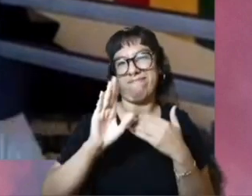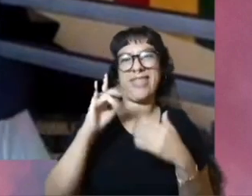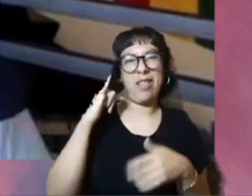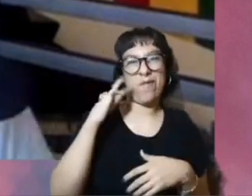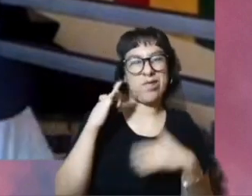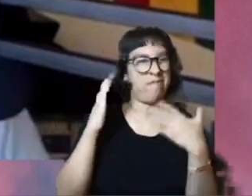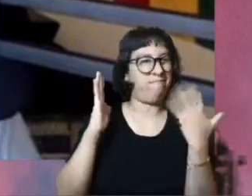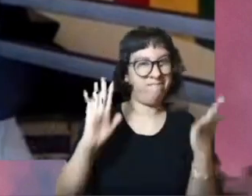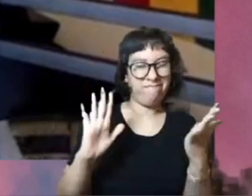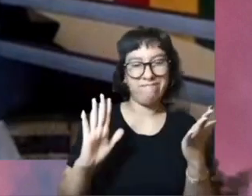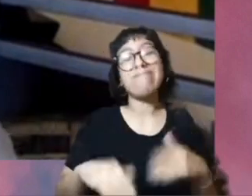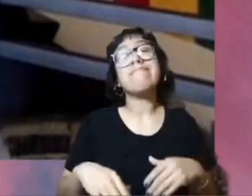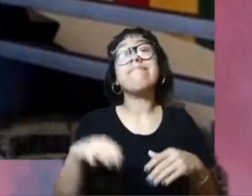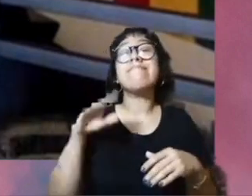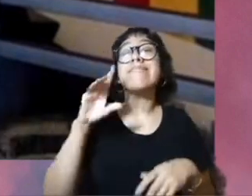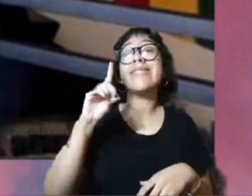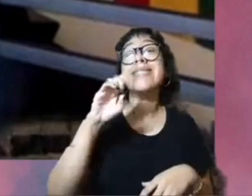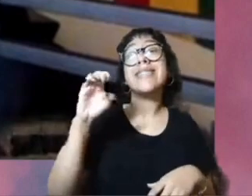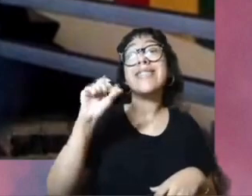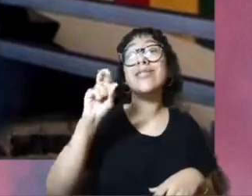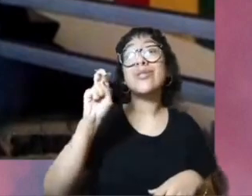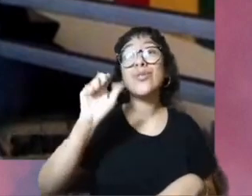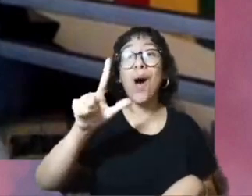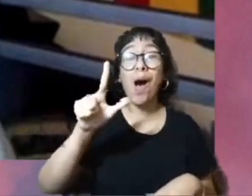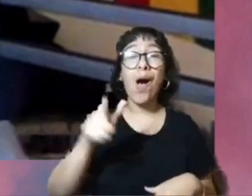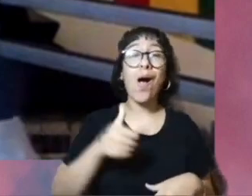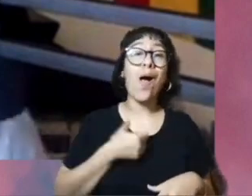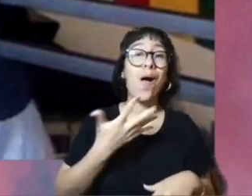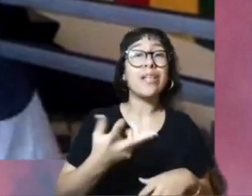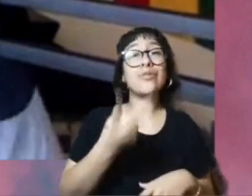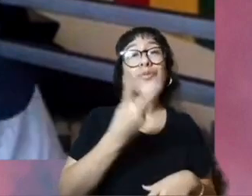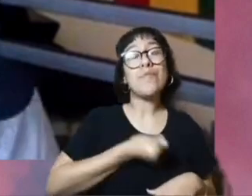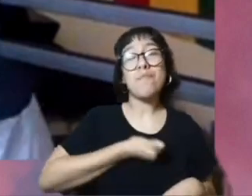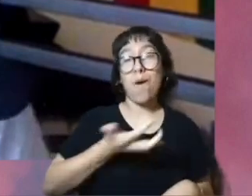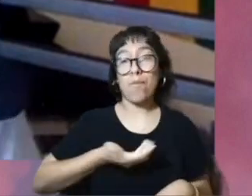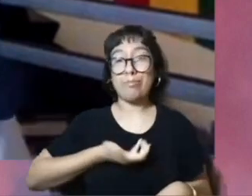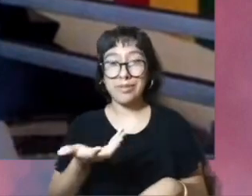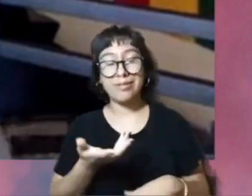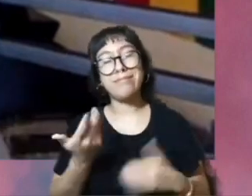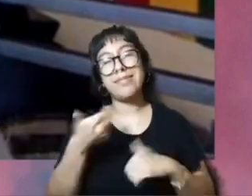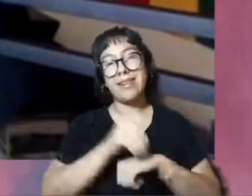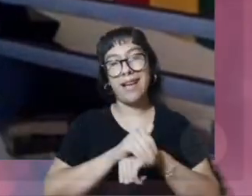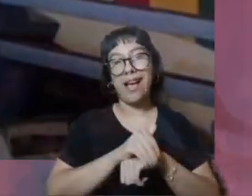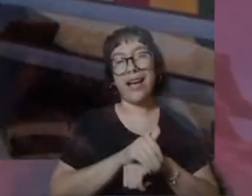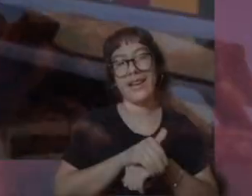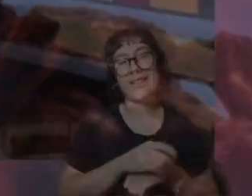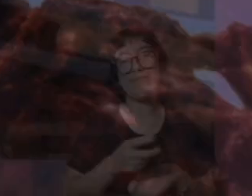love for D Soul performing two poems for us tonight. Let's go.